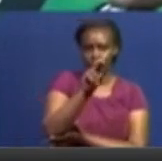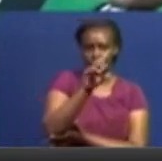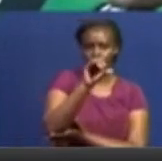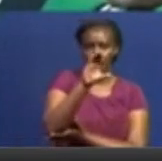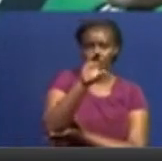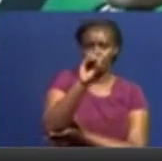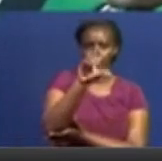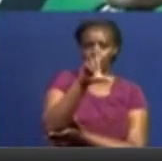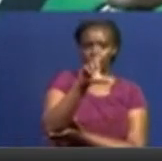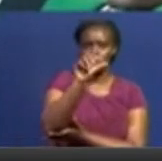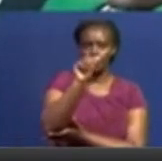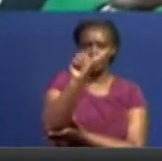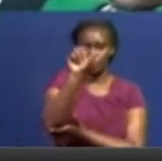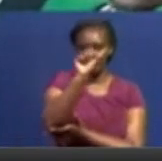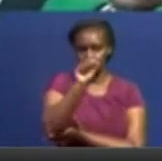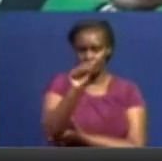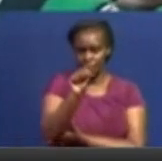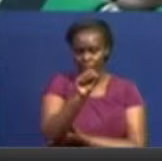Gikolong.